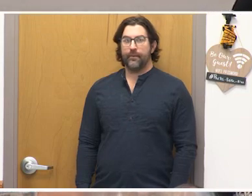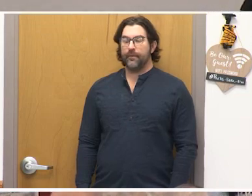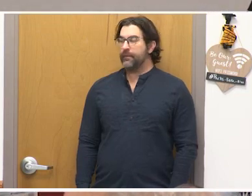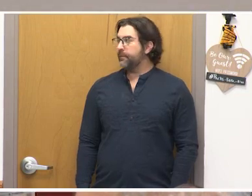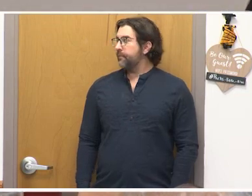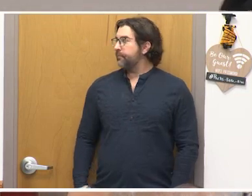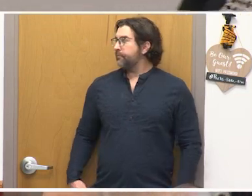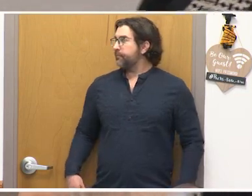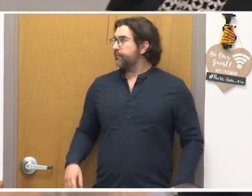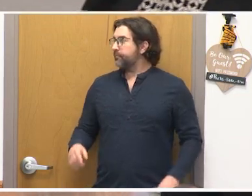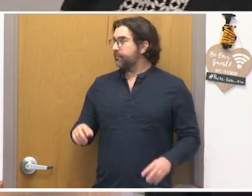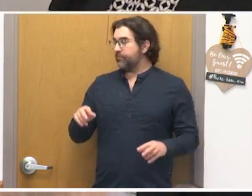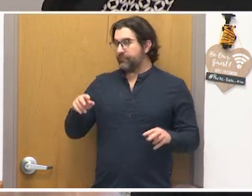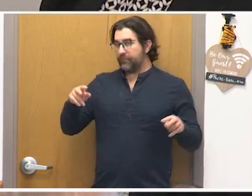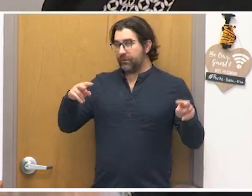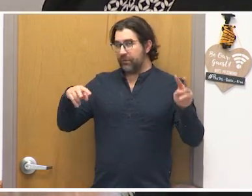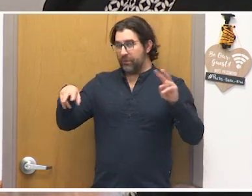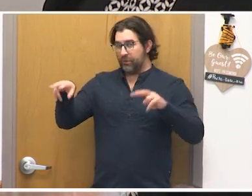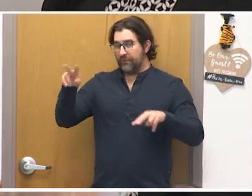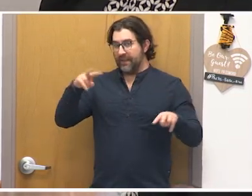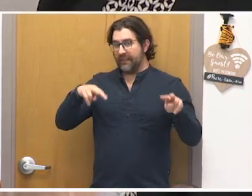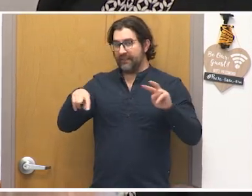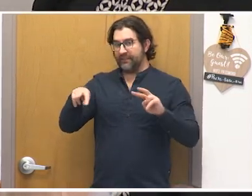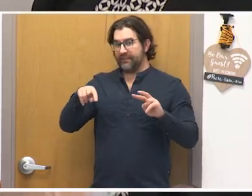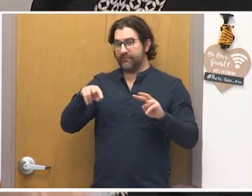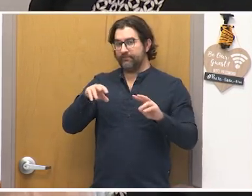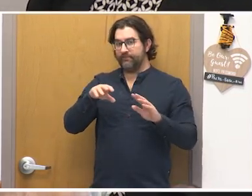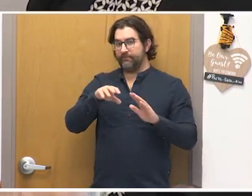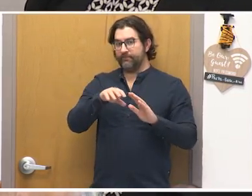As far as surveillance goes per se,